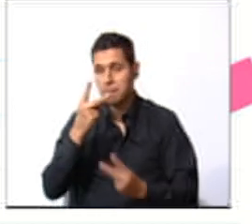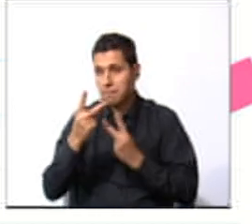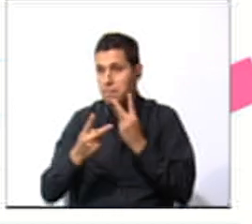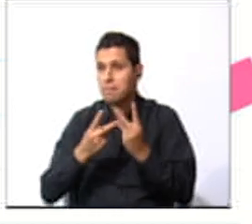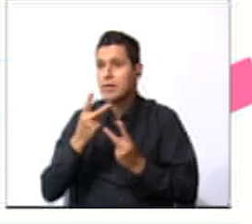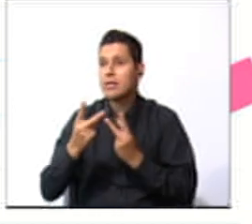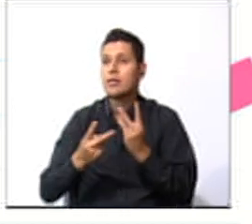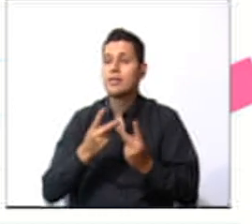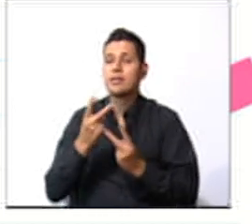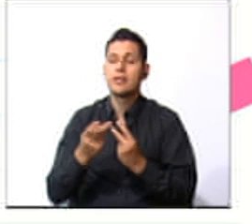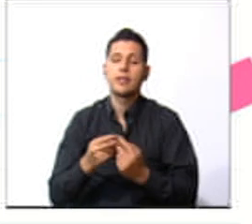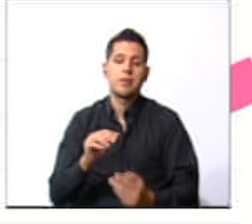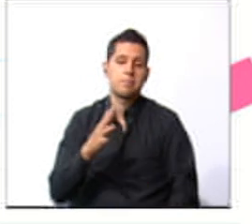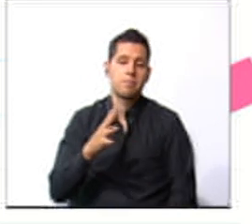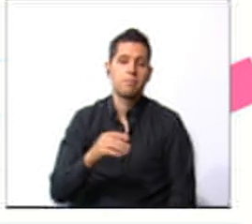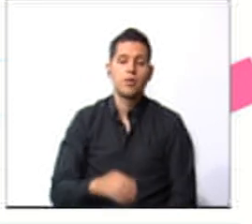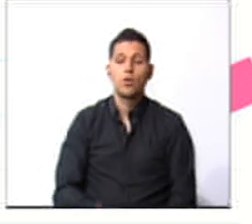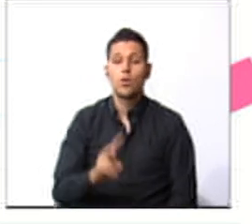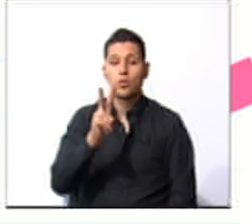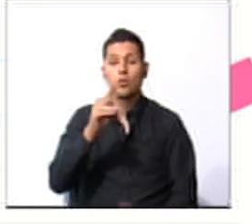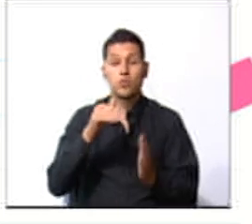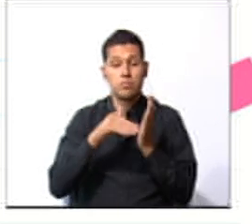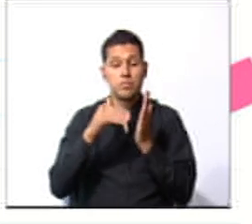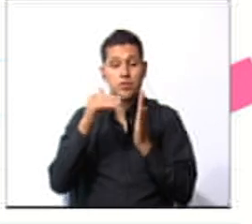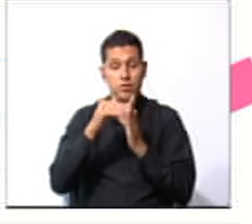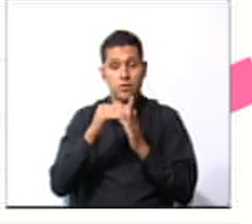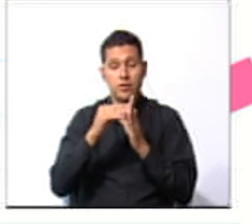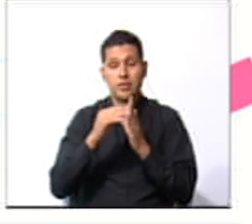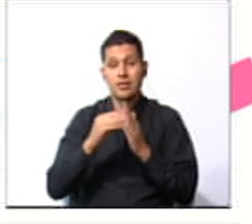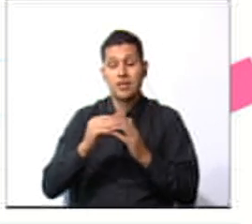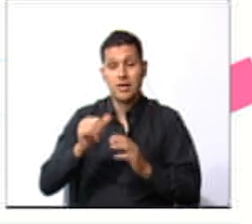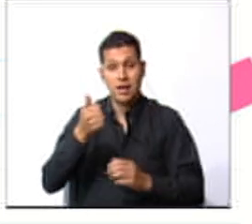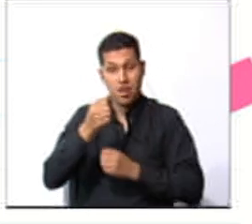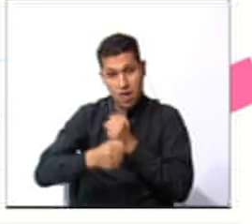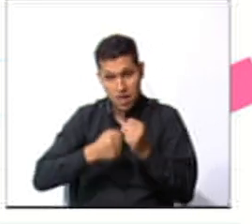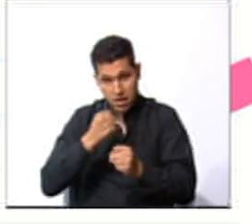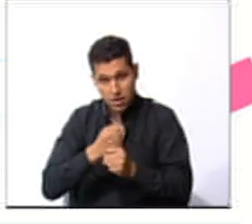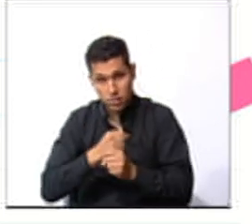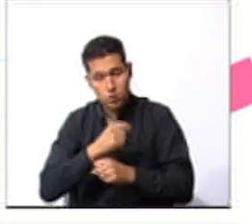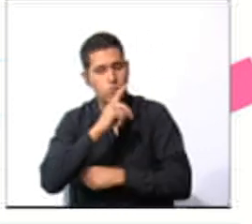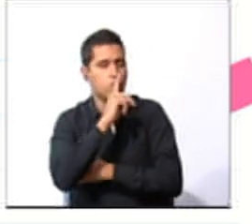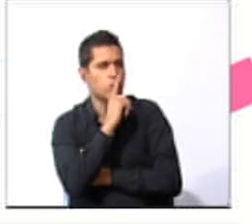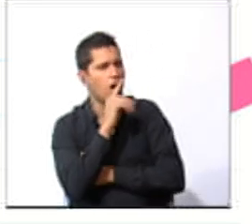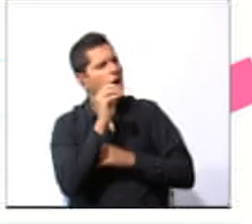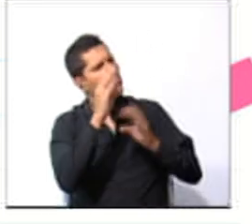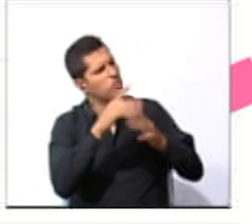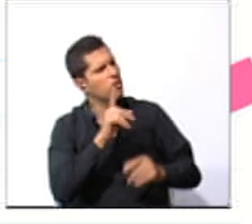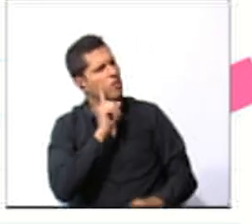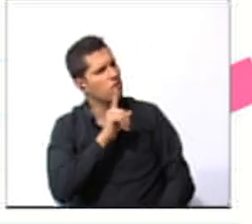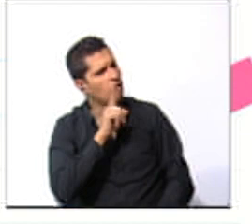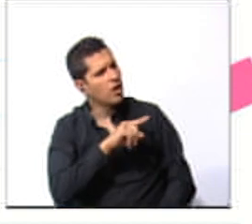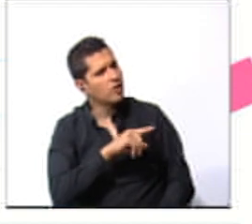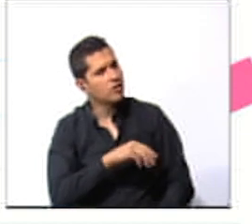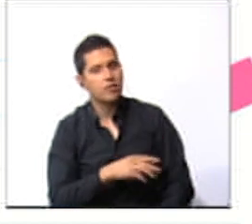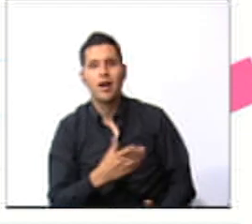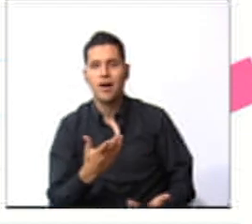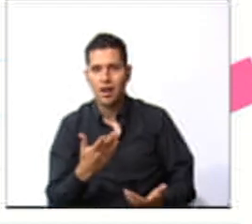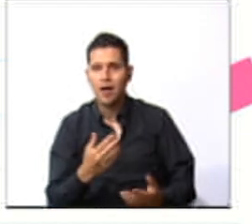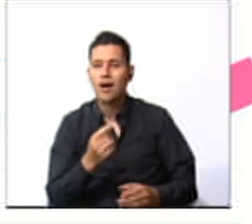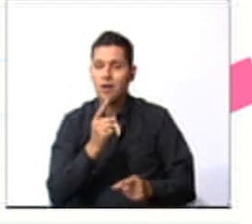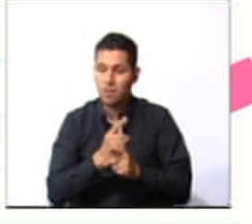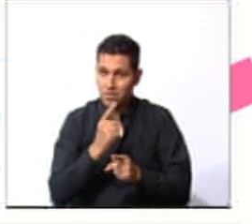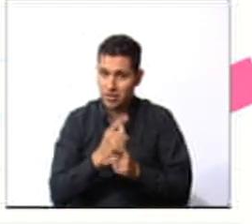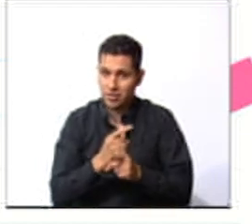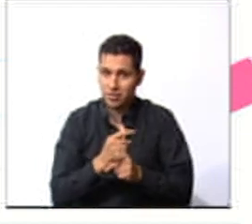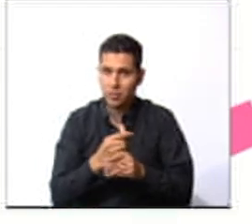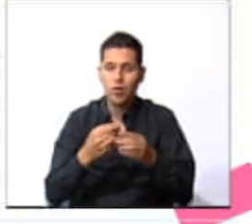than 2 million tourists every year. Our teacher, is false. Yes, can we return to the